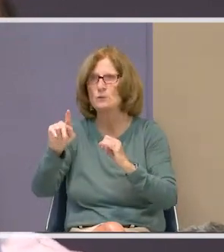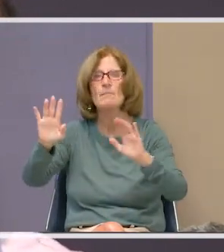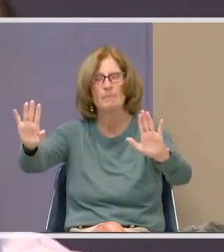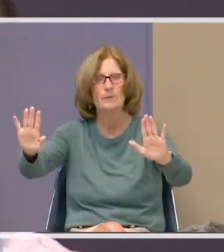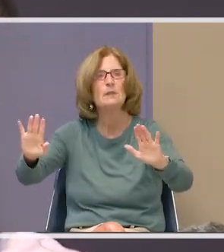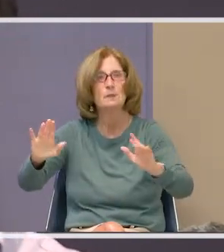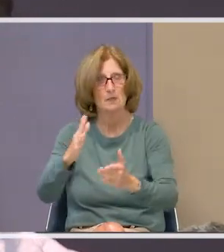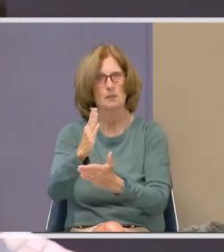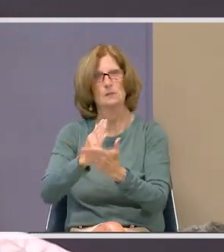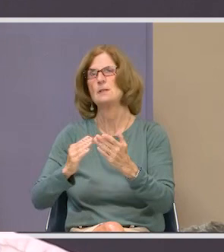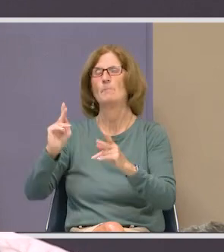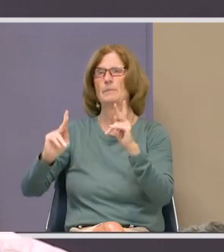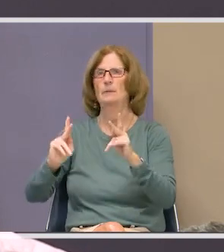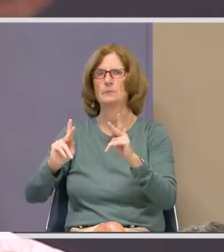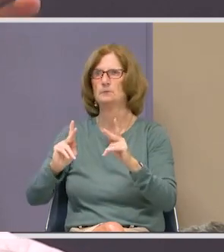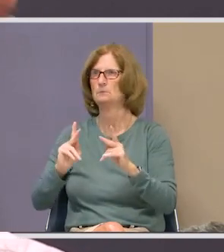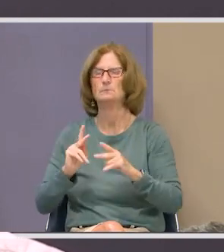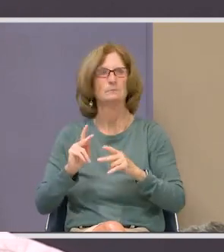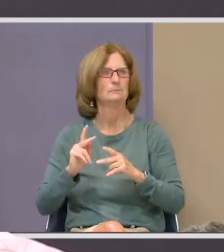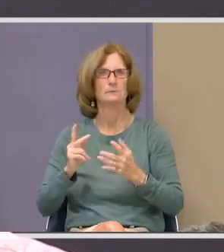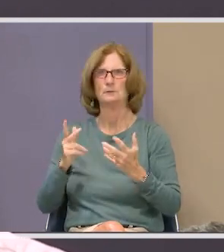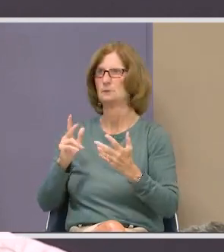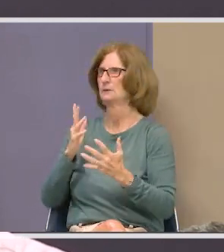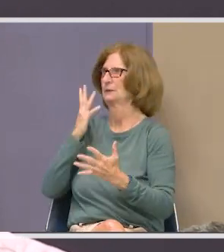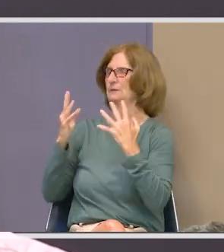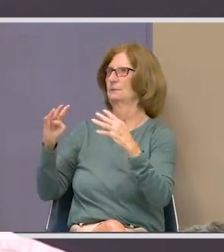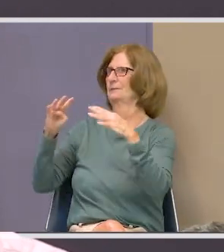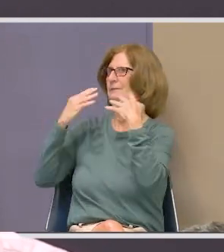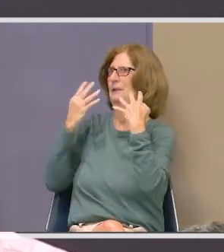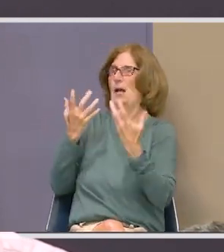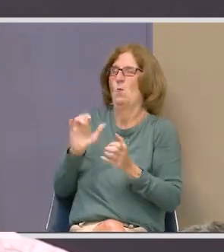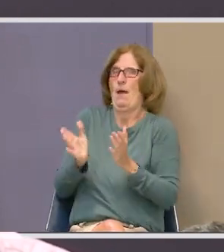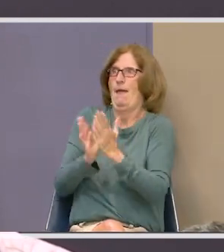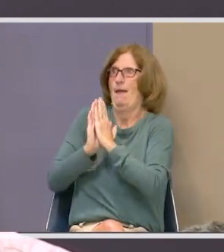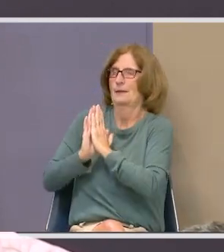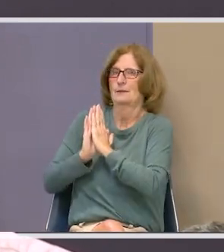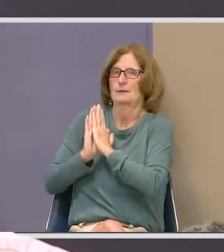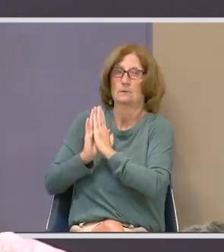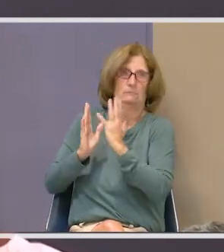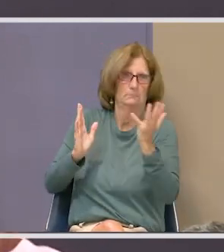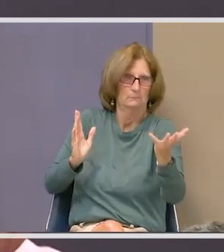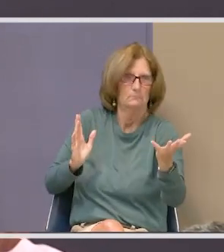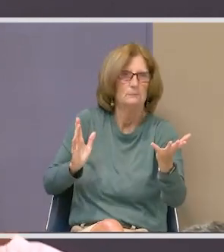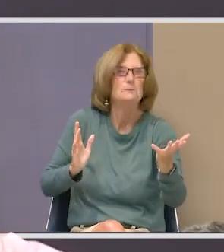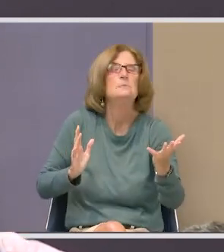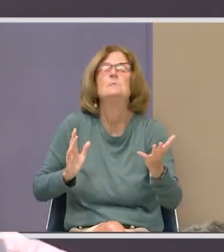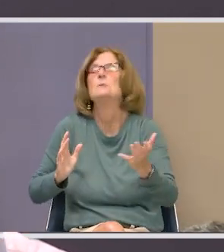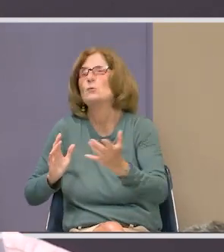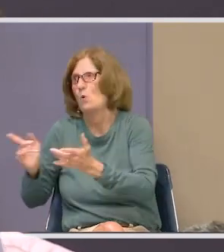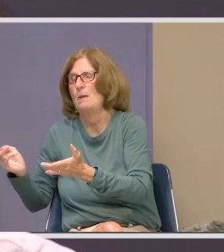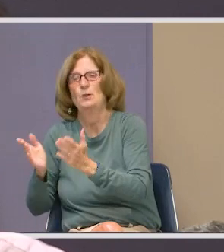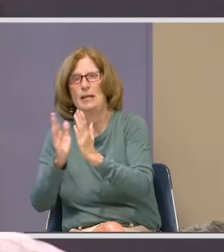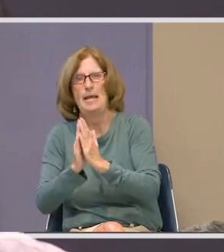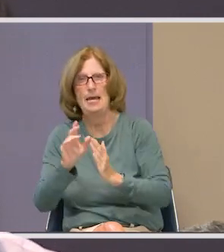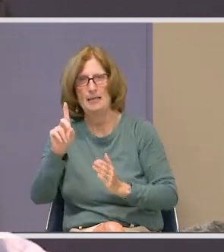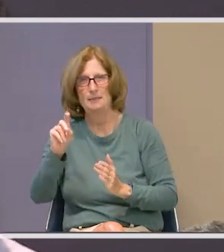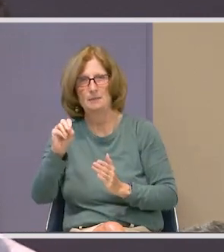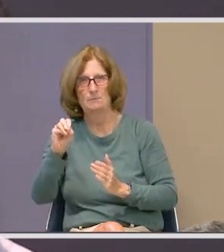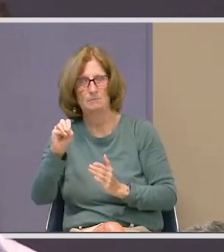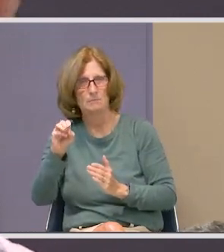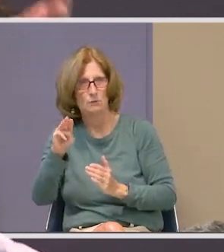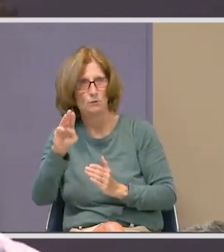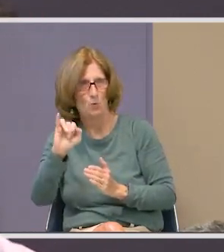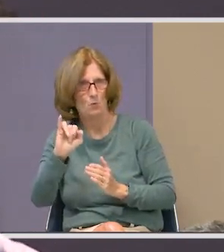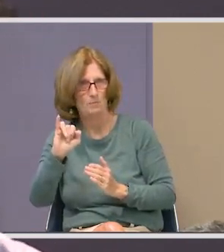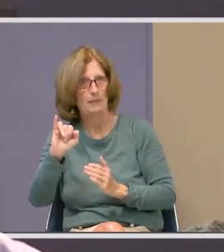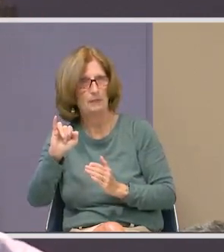there are some people that may not feel comfortable standing up in front of everybody asking a question. I'm going to ask Domi to hang around for a couple minutes for anybody